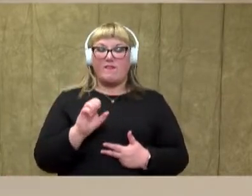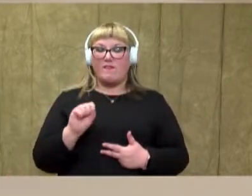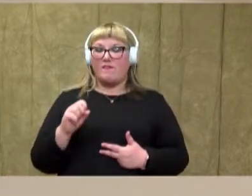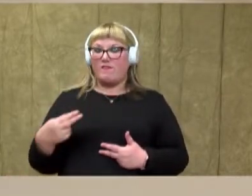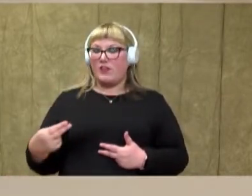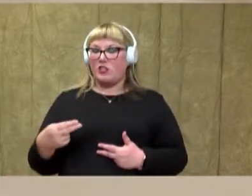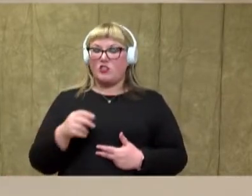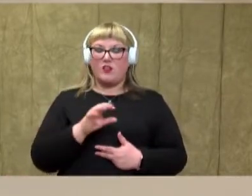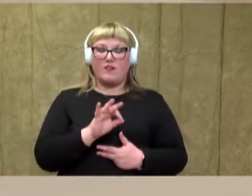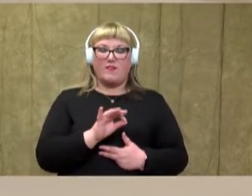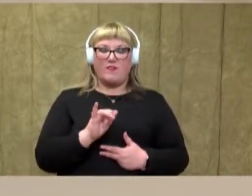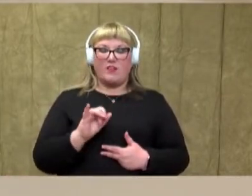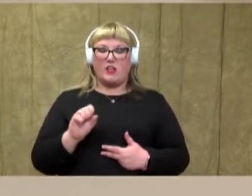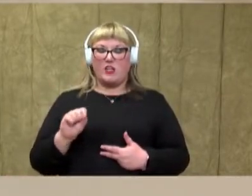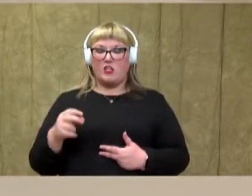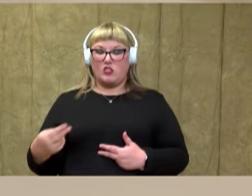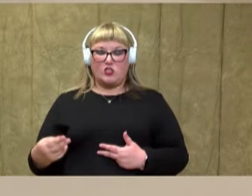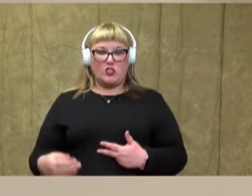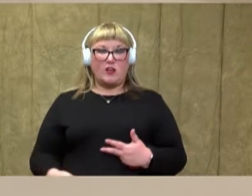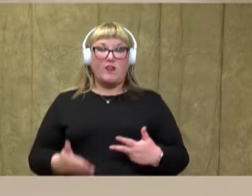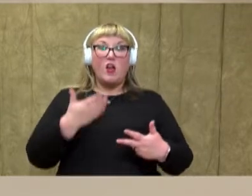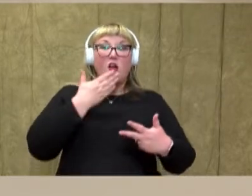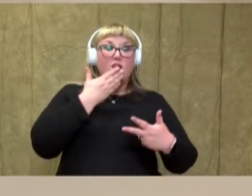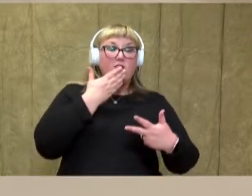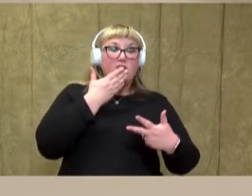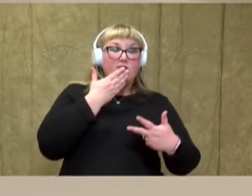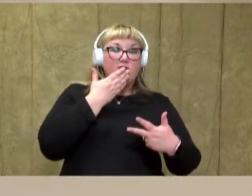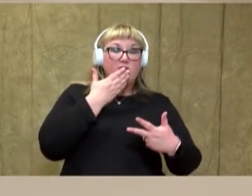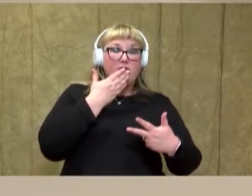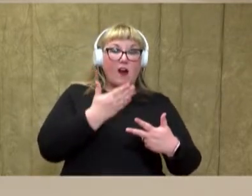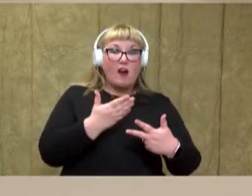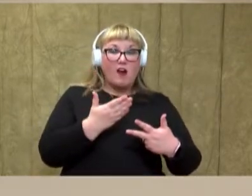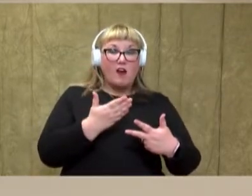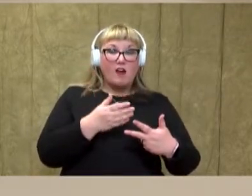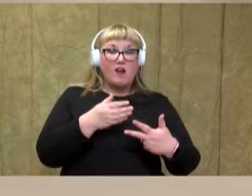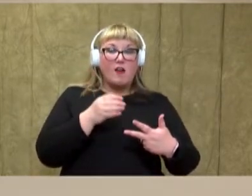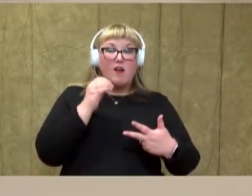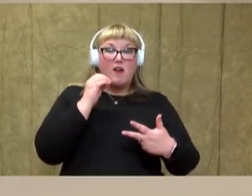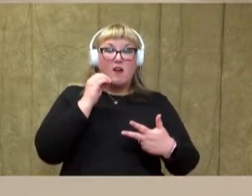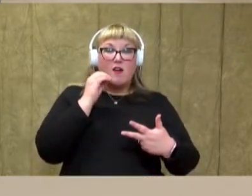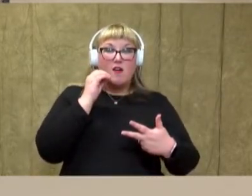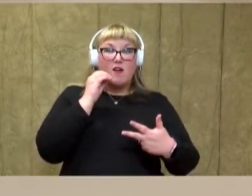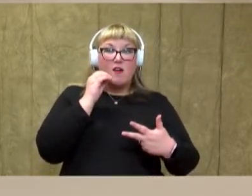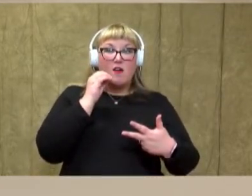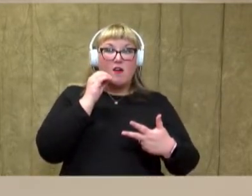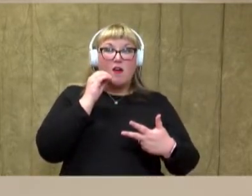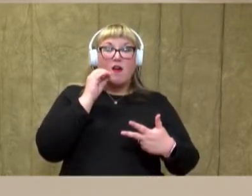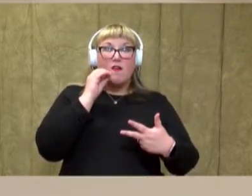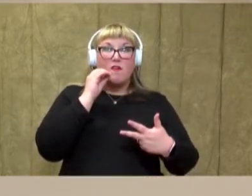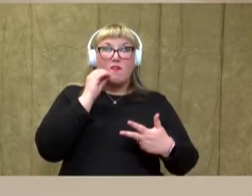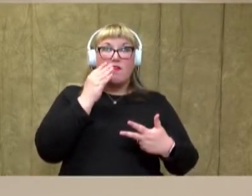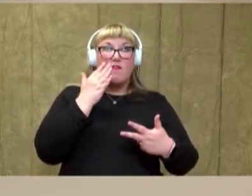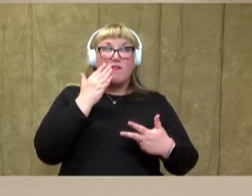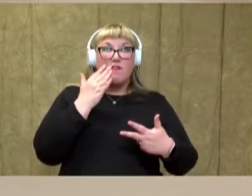Great job, friends. Listen to the sounds, fish. Now, take the word, we're going to stretch it.